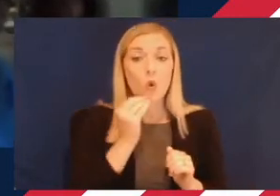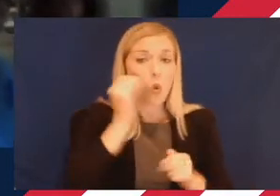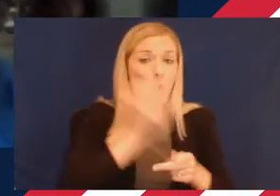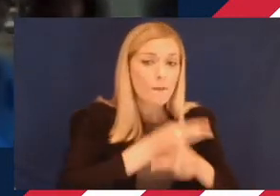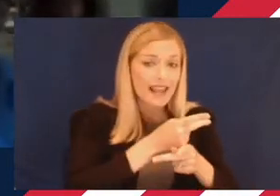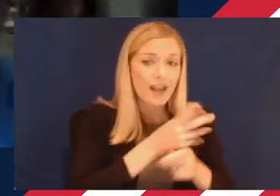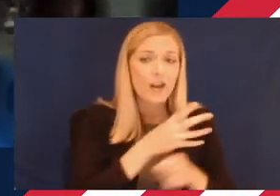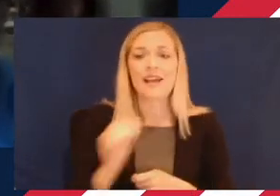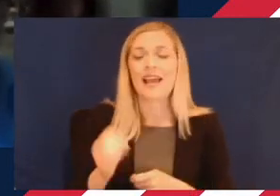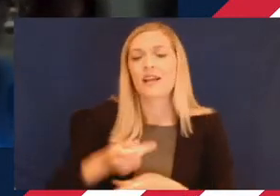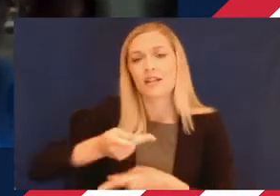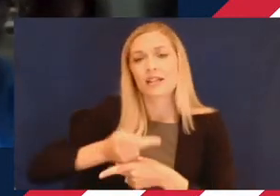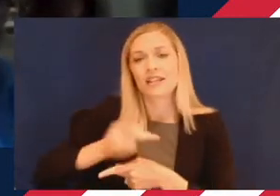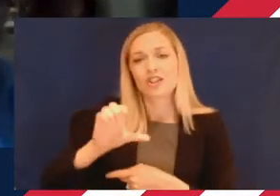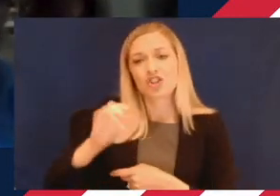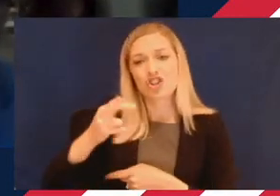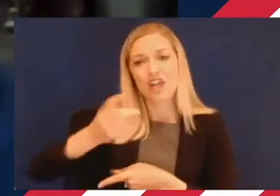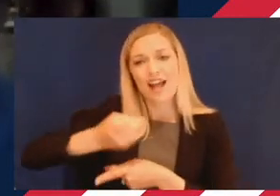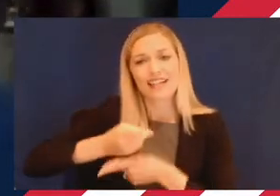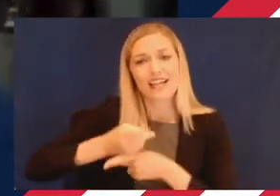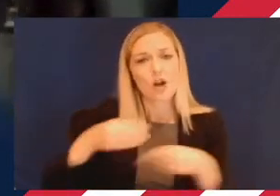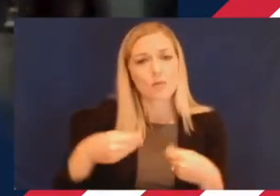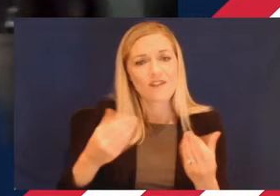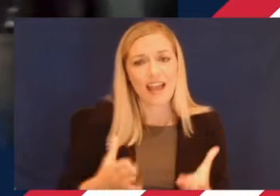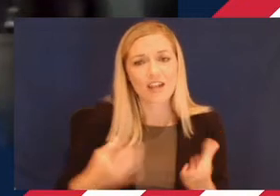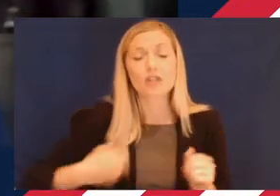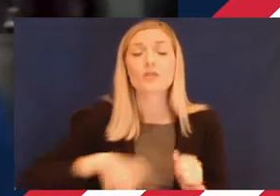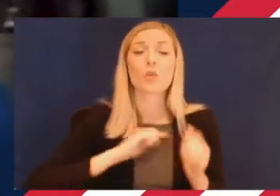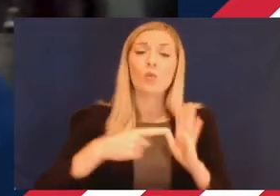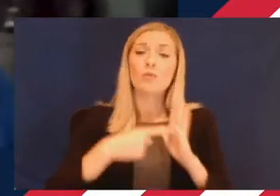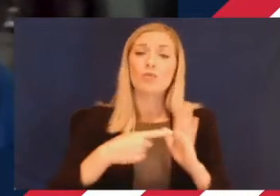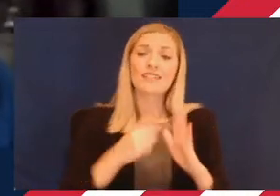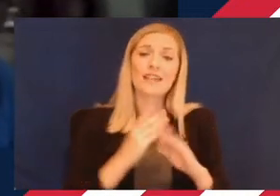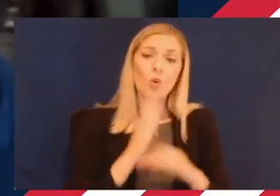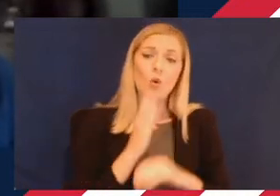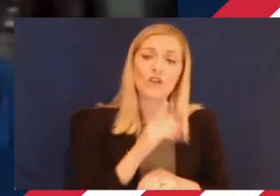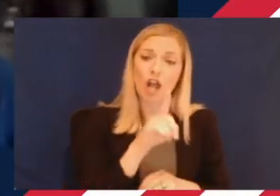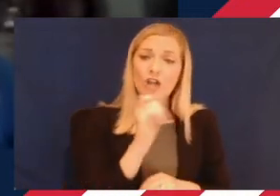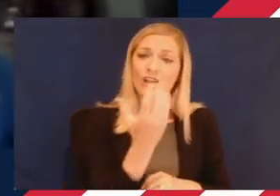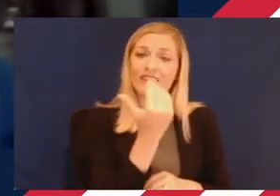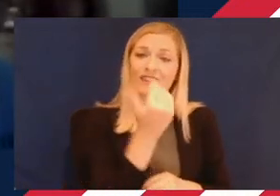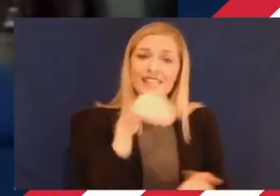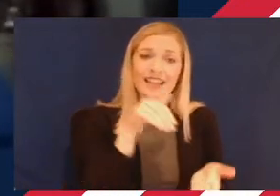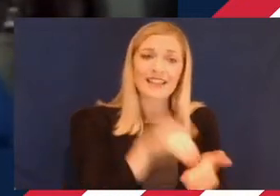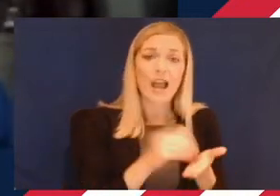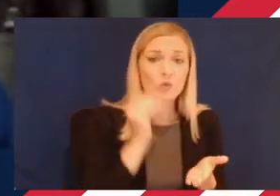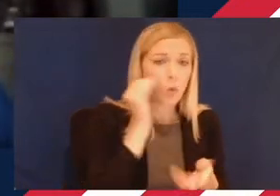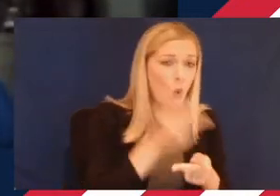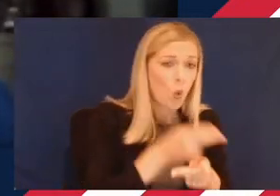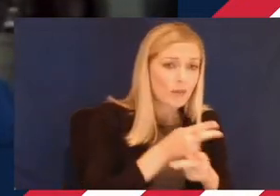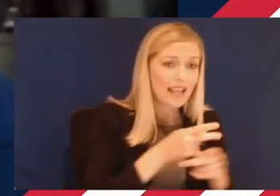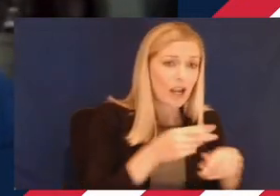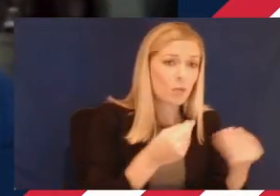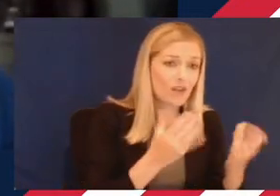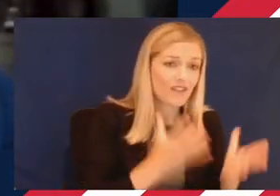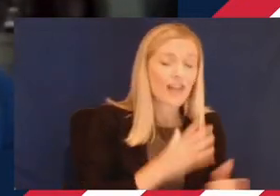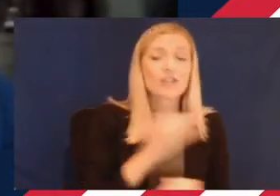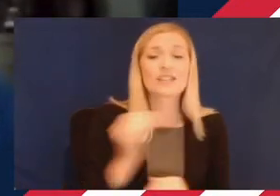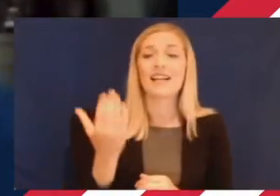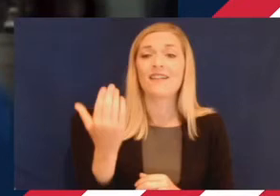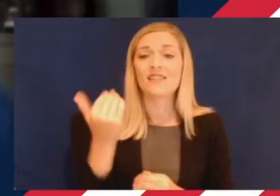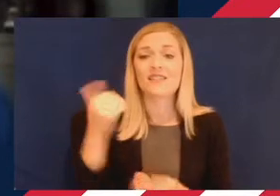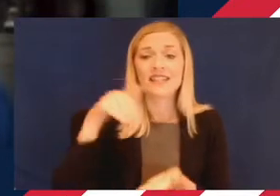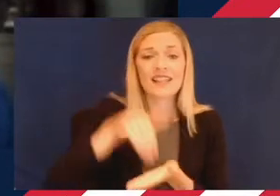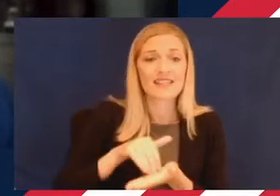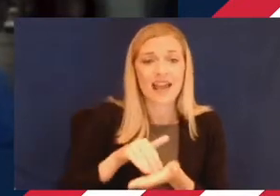over 115,000 home care providers and 15,000 family child care providers across